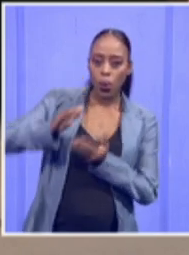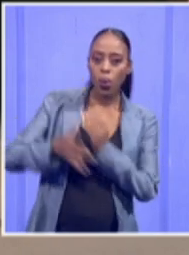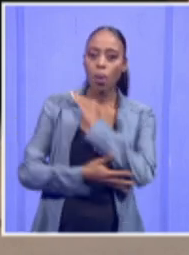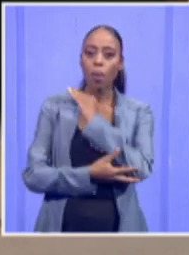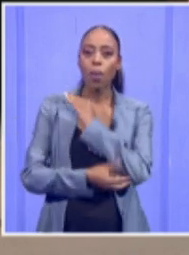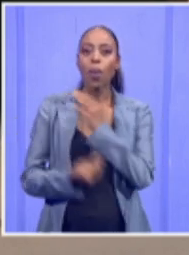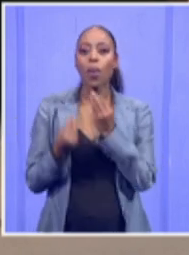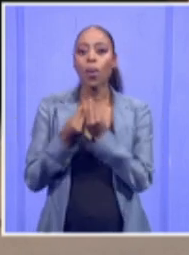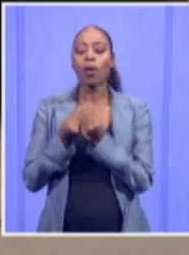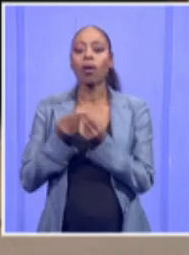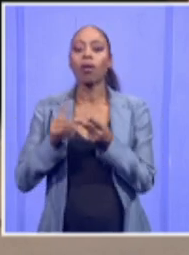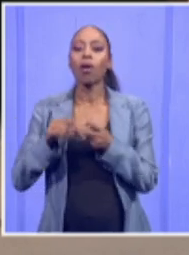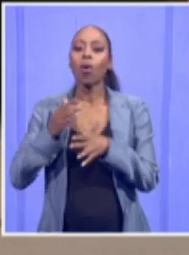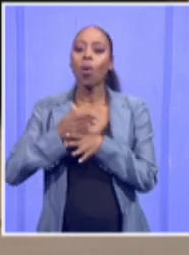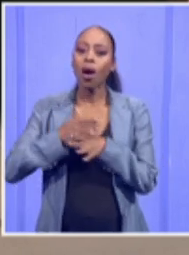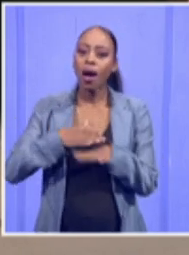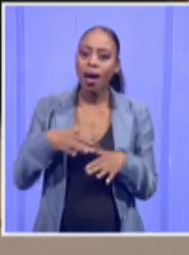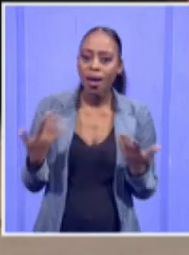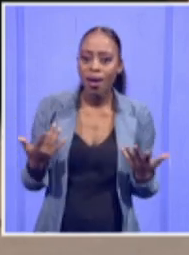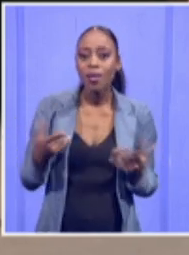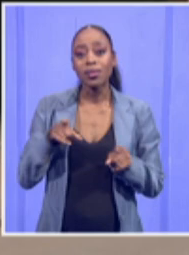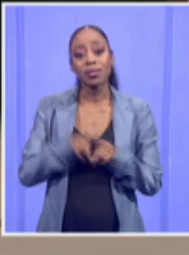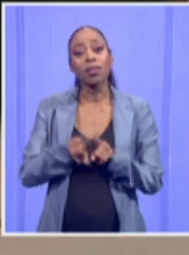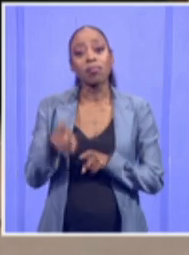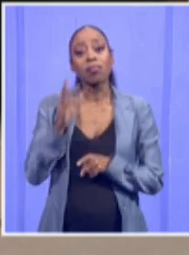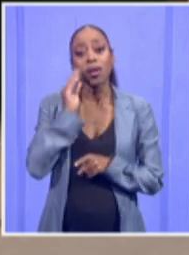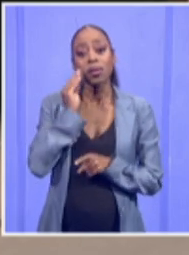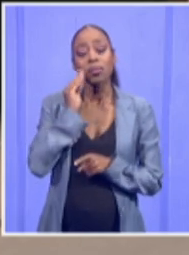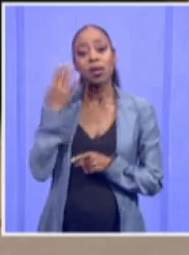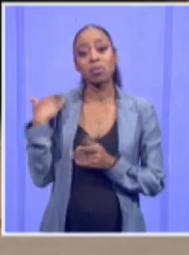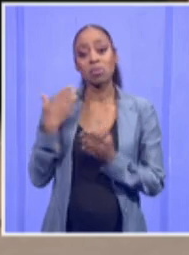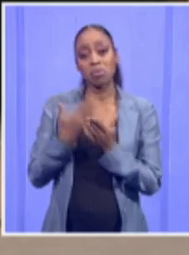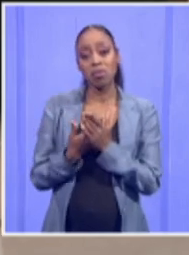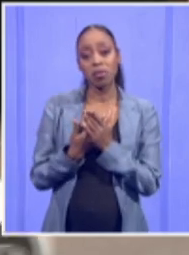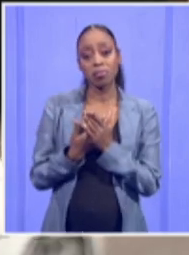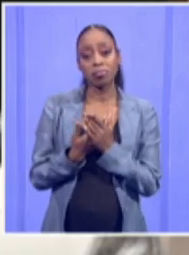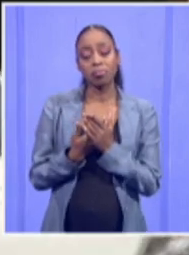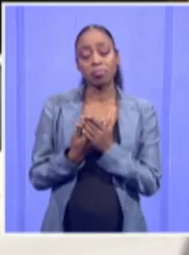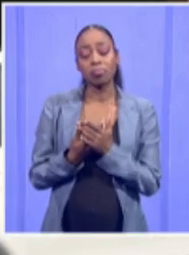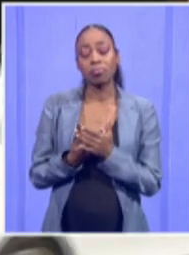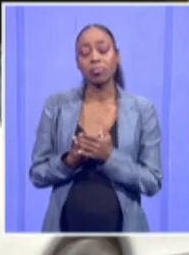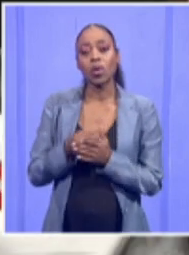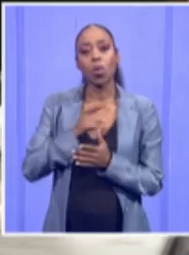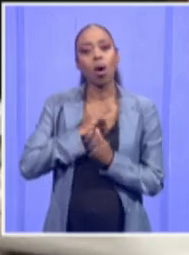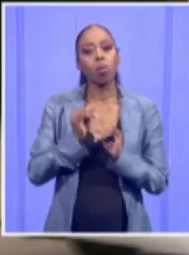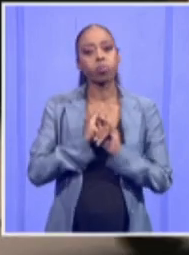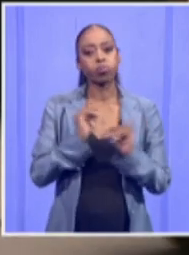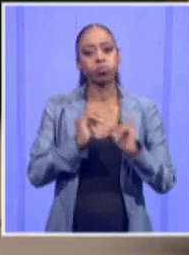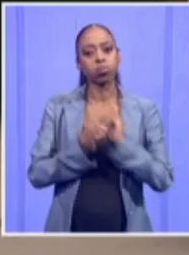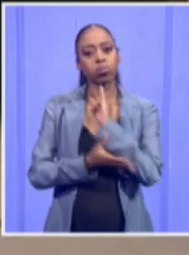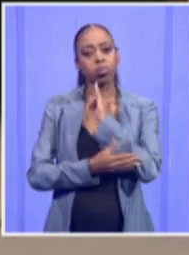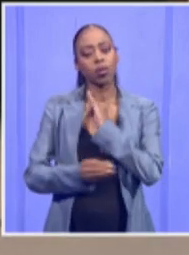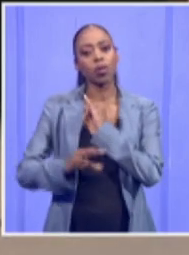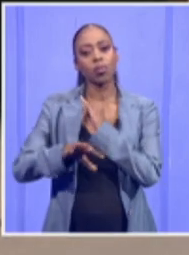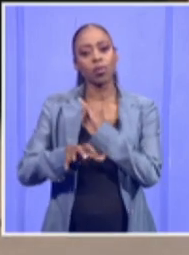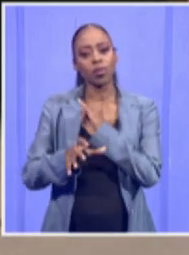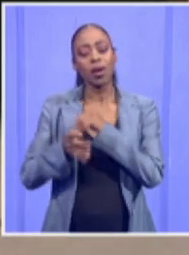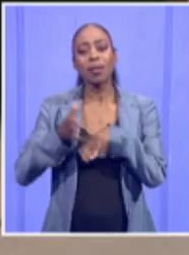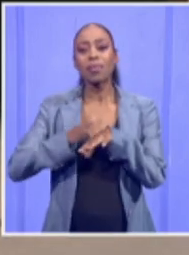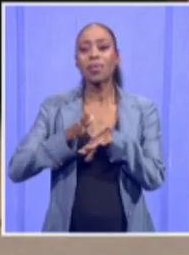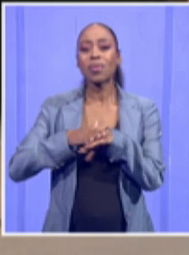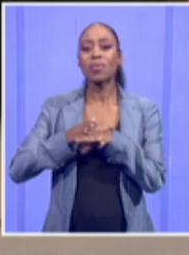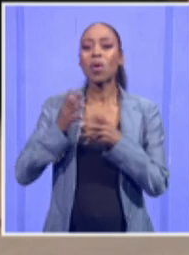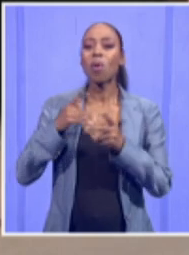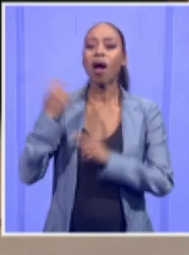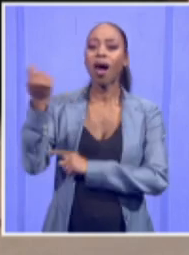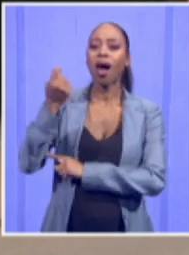and unemployment rates that this province continues to face, as it's one of the poorest provinces, particularly in those